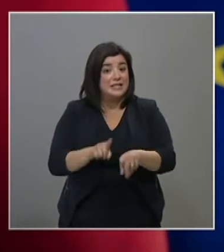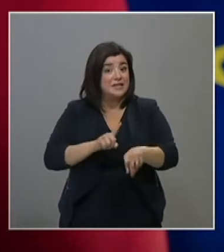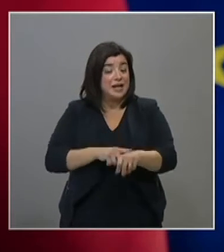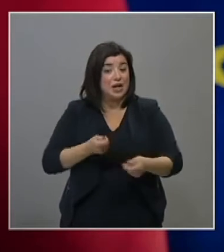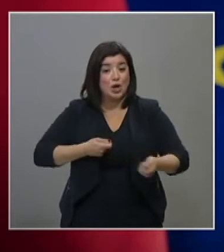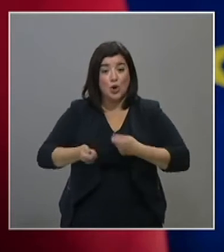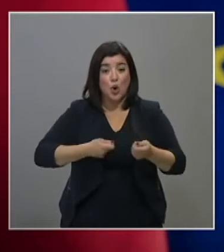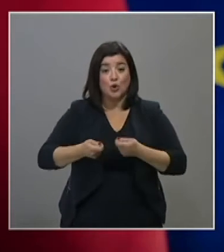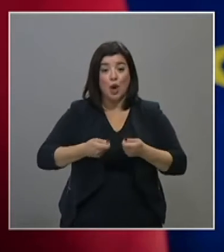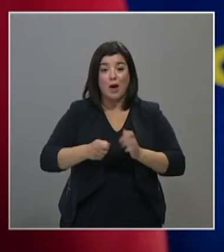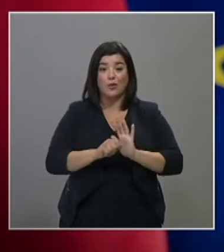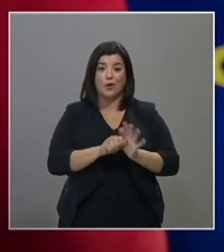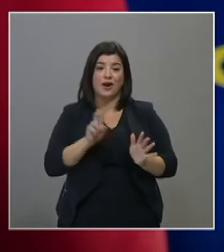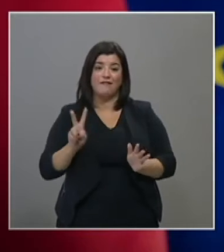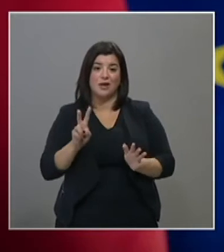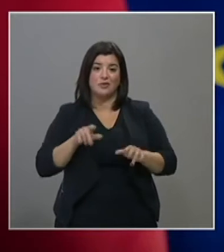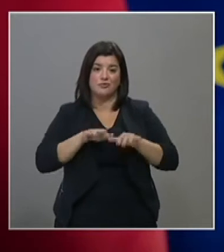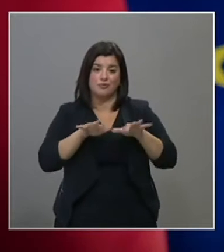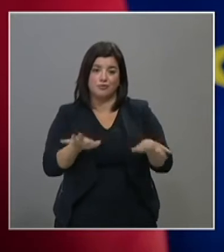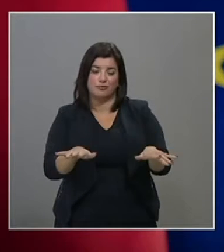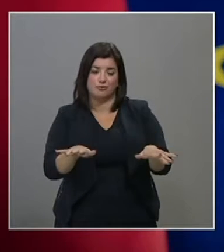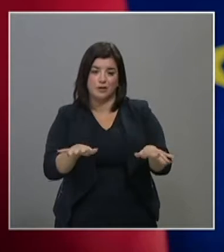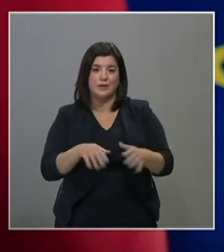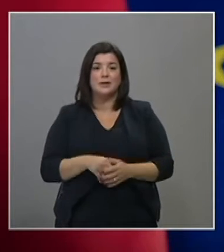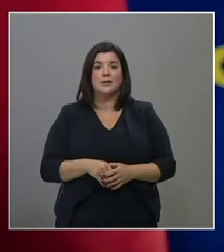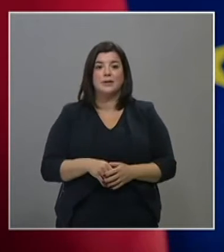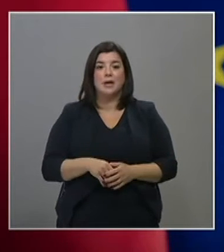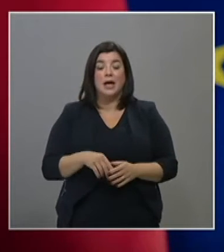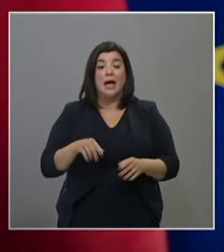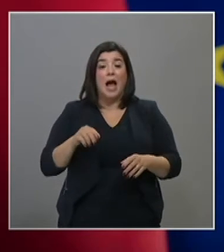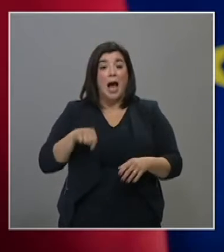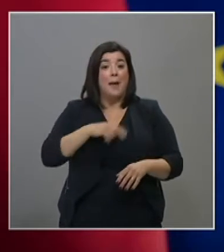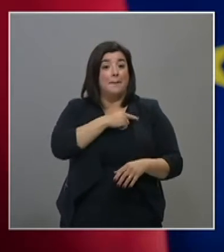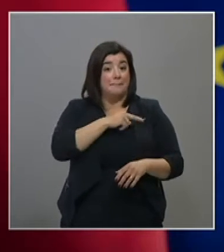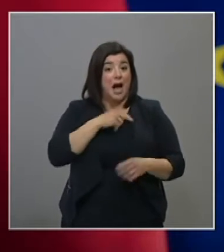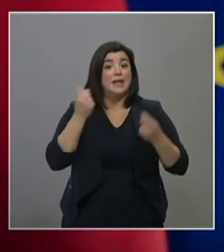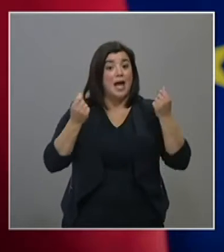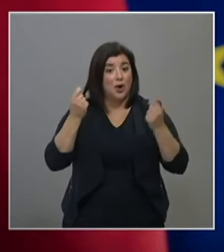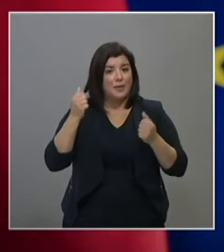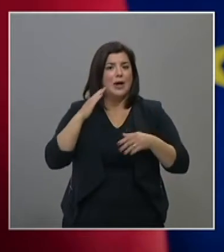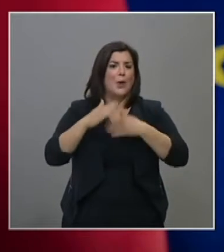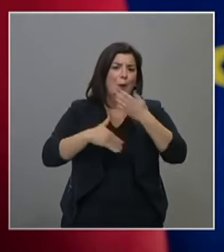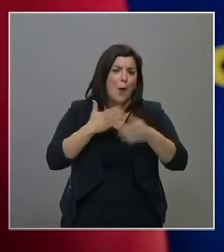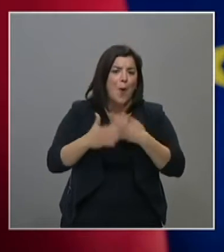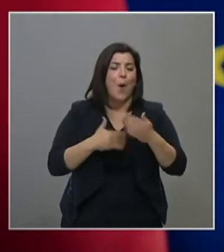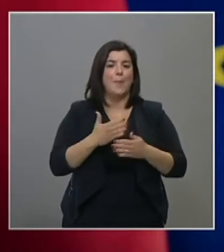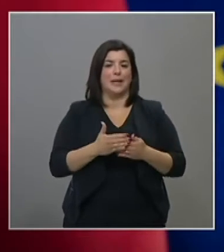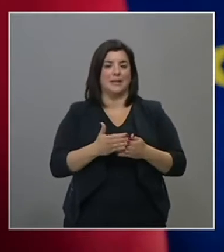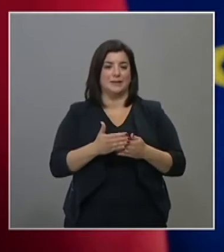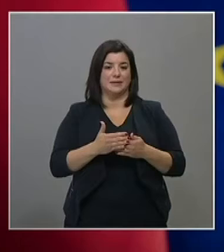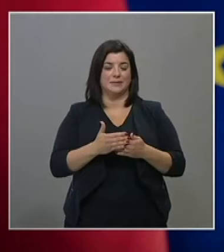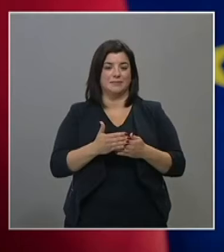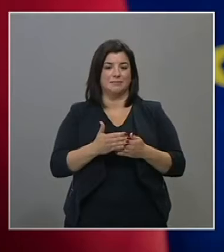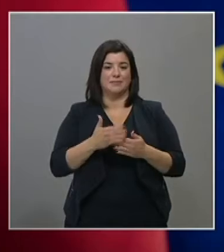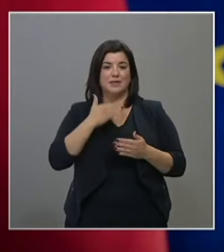robust il-pandemija mill-aspett mediku. Pajjiż li l-ekonomija tiegħu baqgħet miexja, li żamm il-qatt